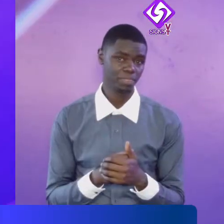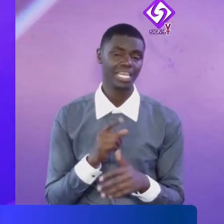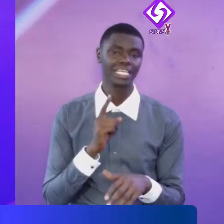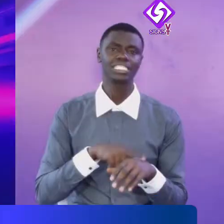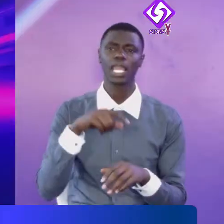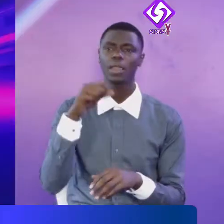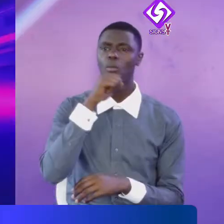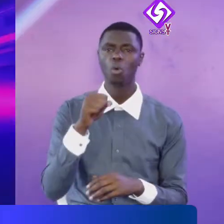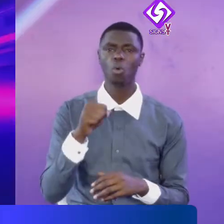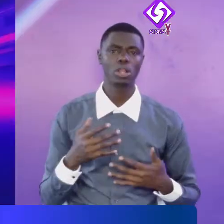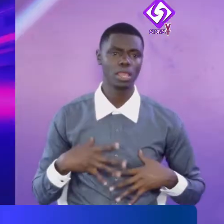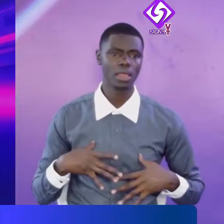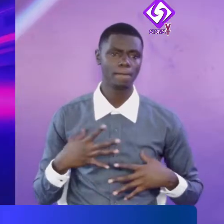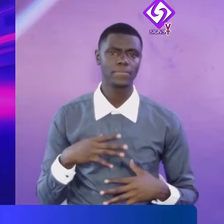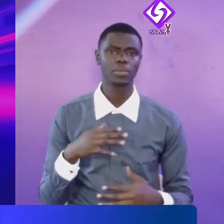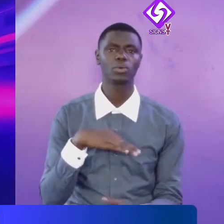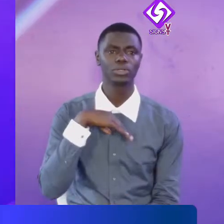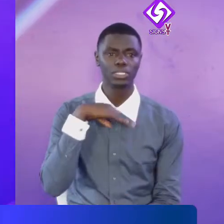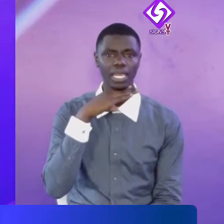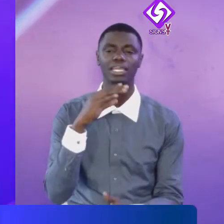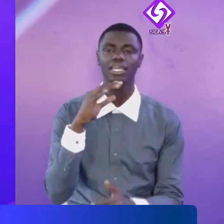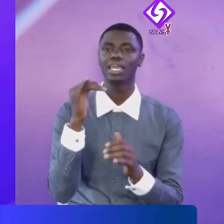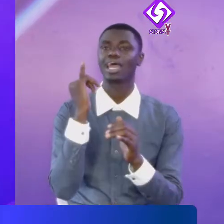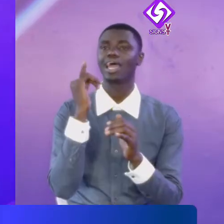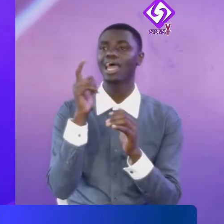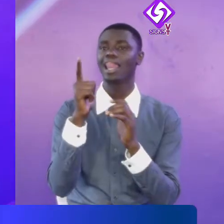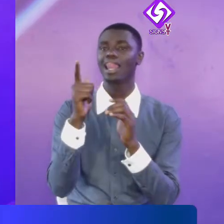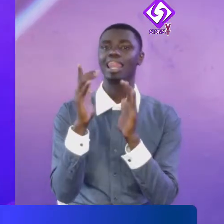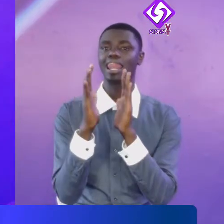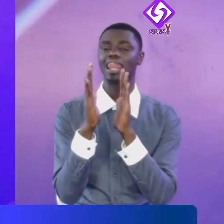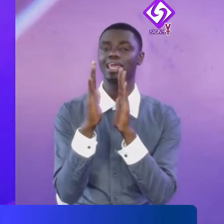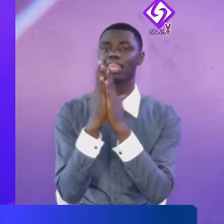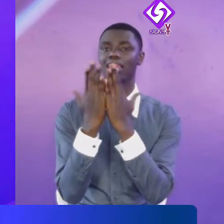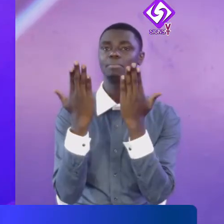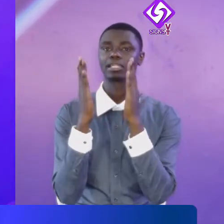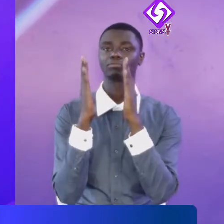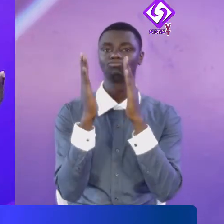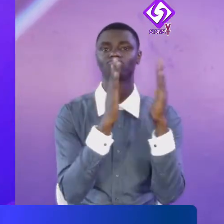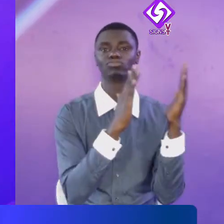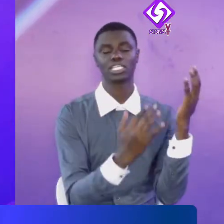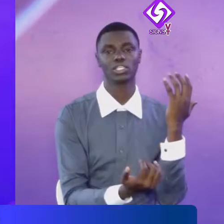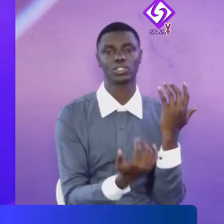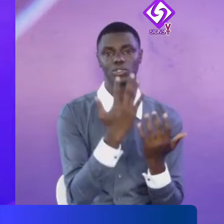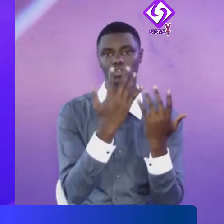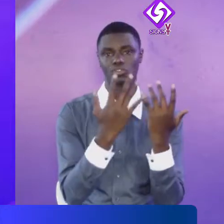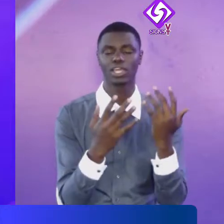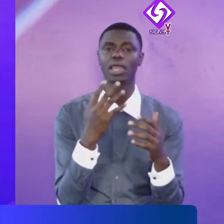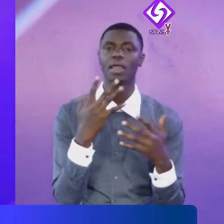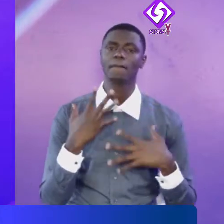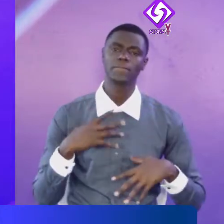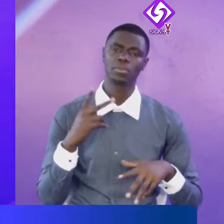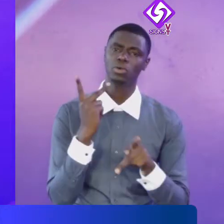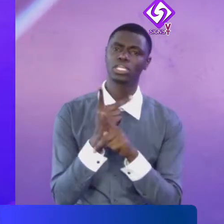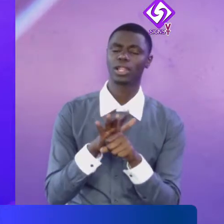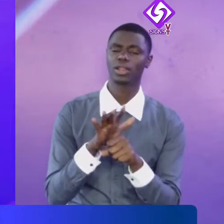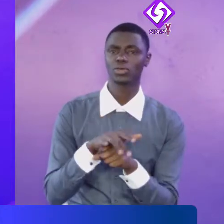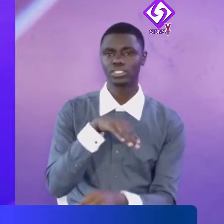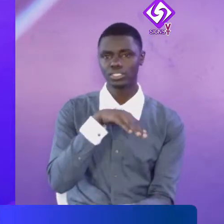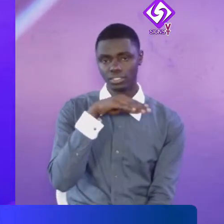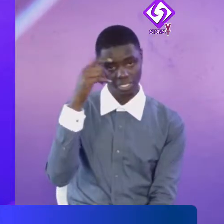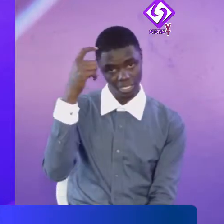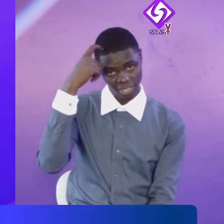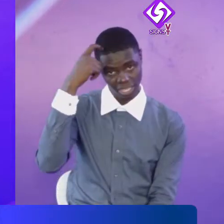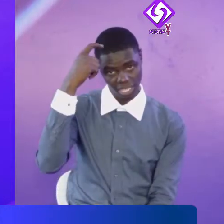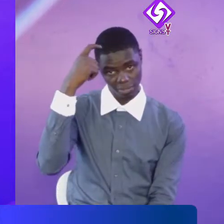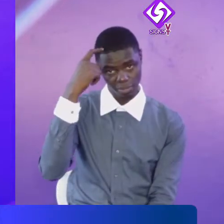people die, the libraries are on fire, because people keep a lot in their memories. That's why every time Raila goes to the media, you hear him saying